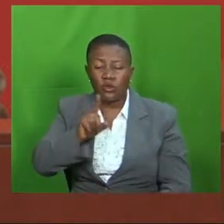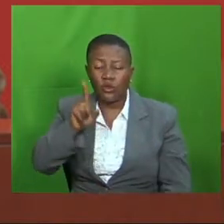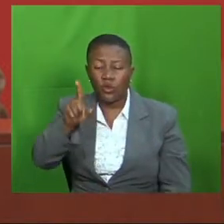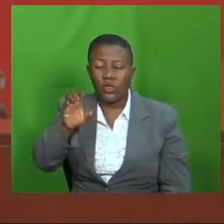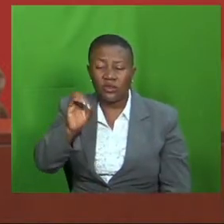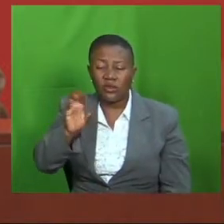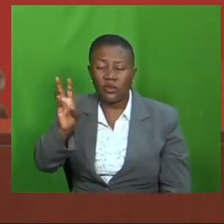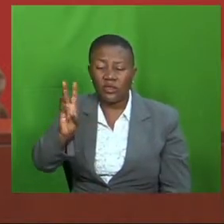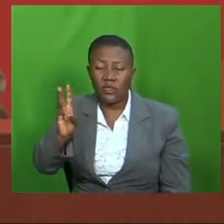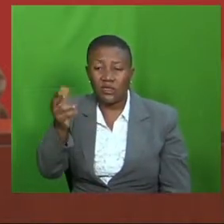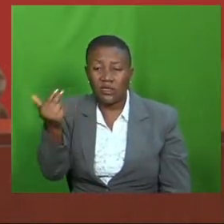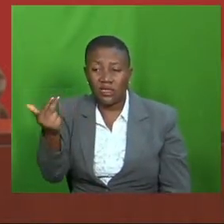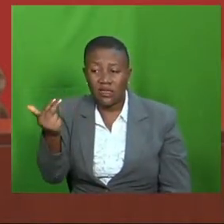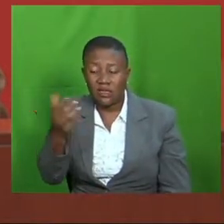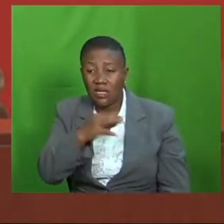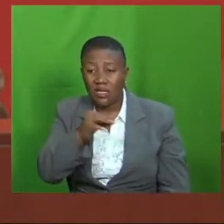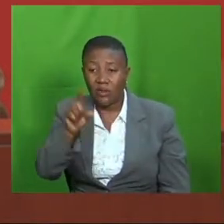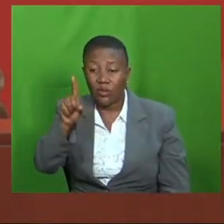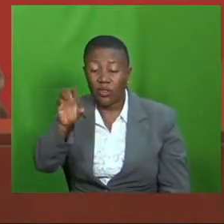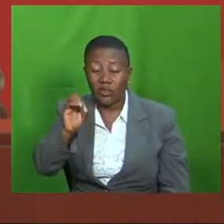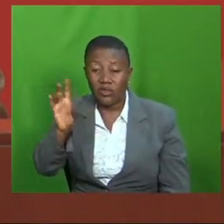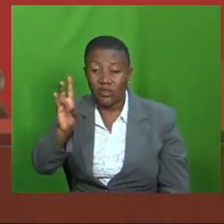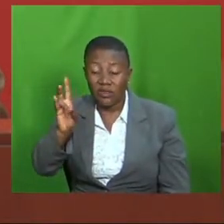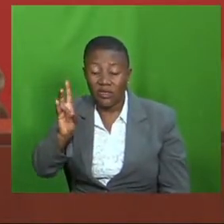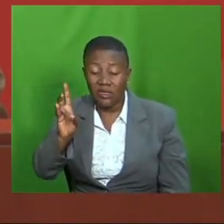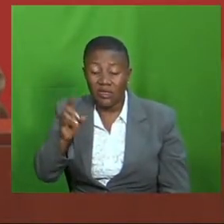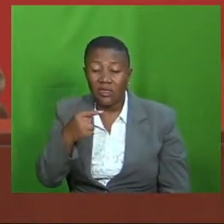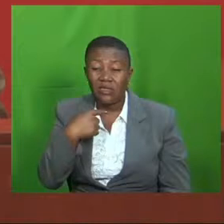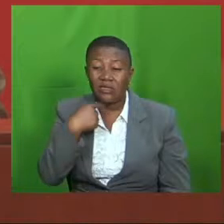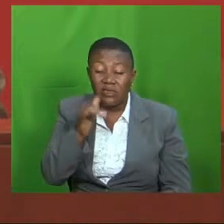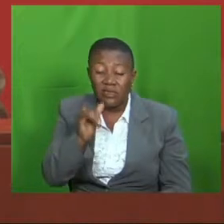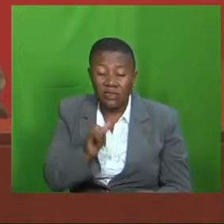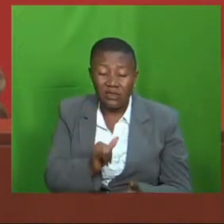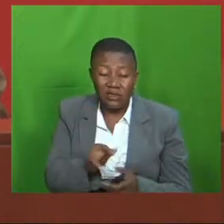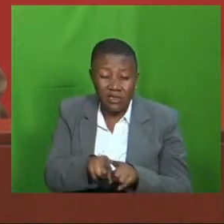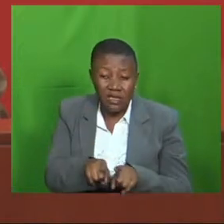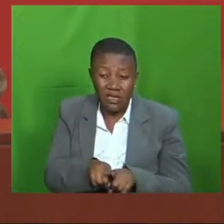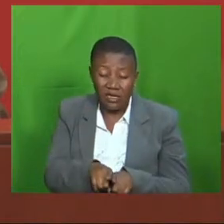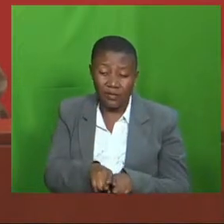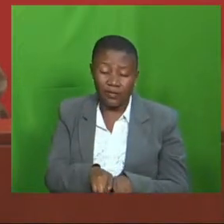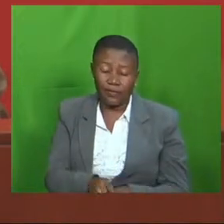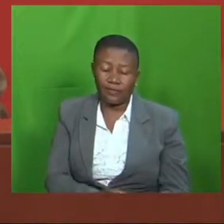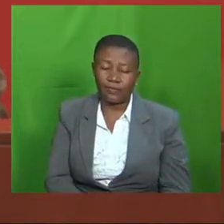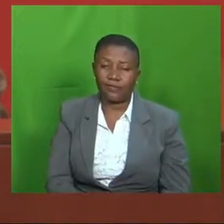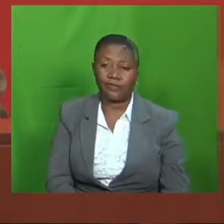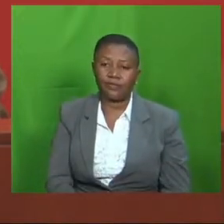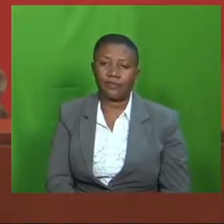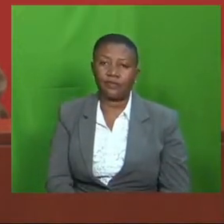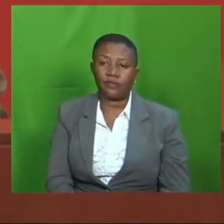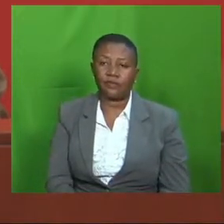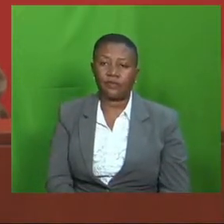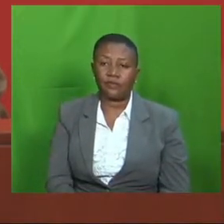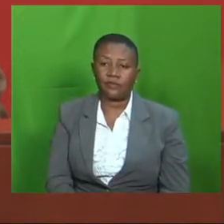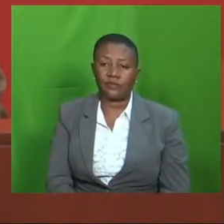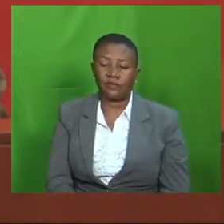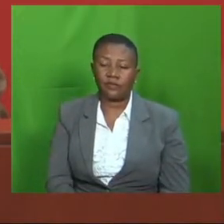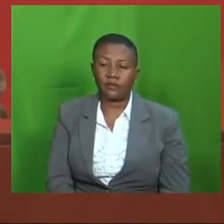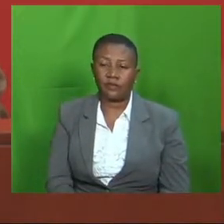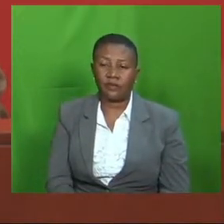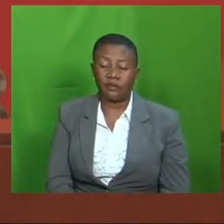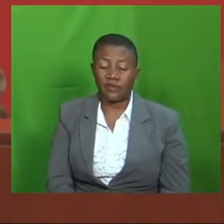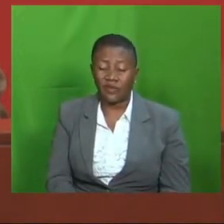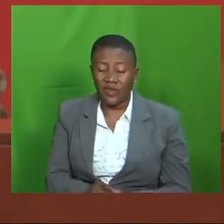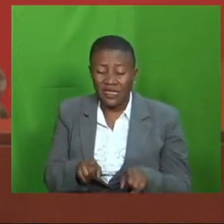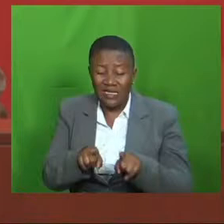177, indicated so within the text of the Constitution. To the extent that a similar